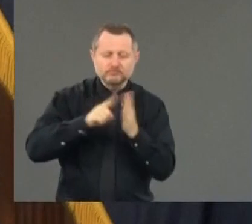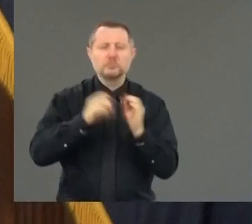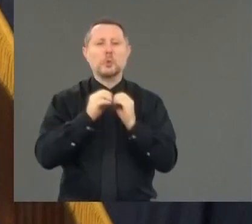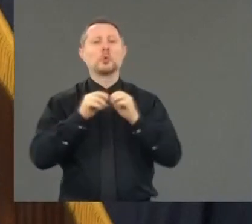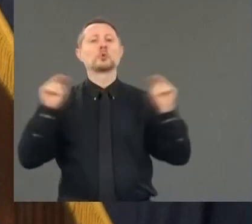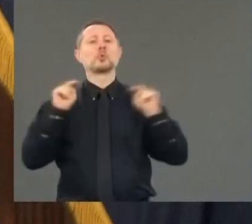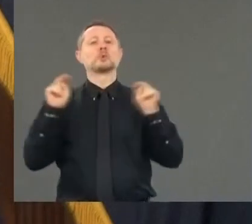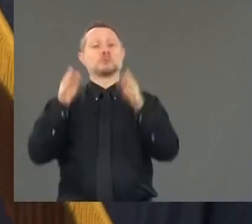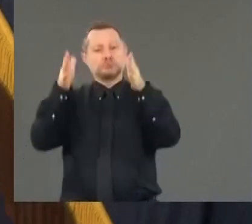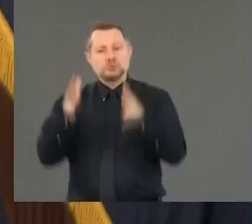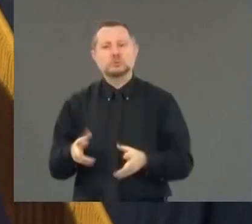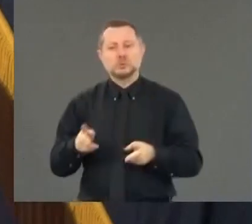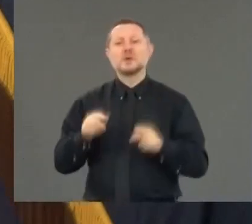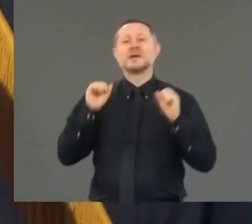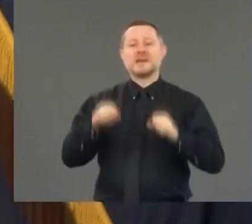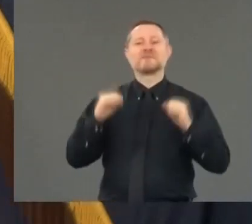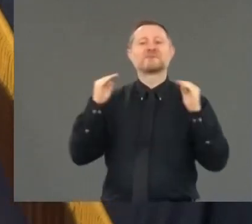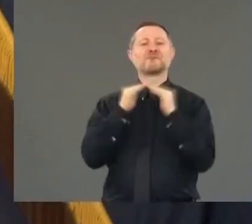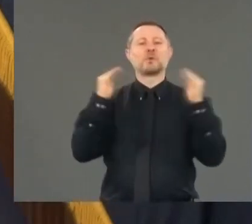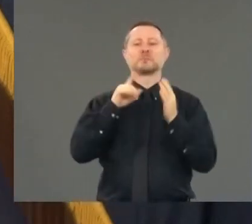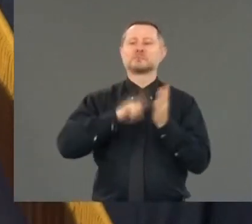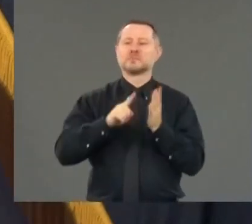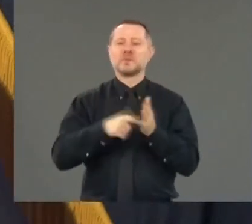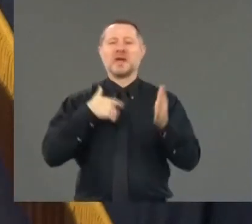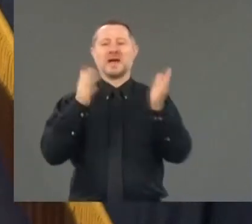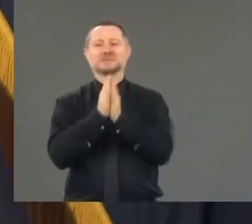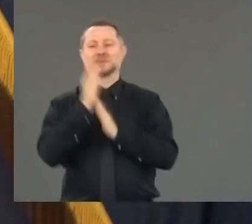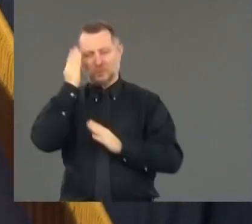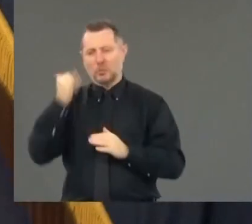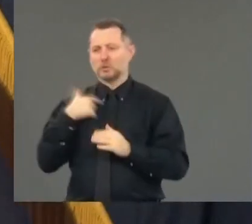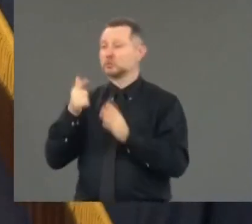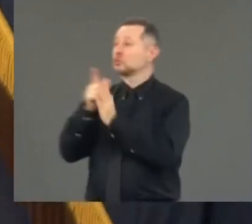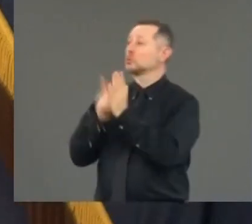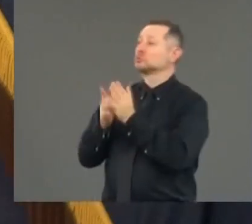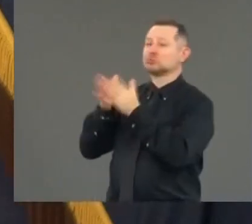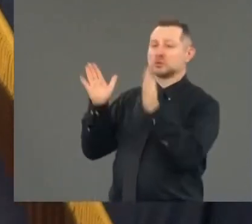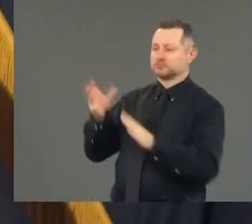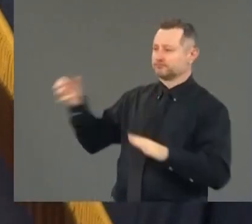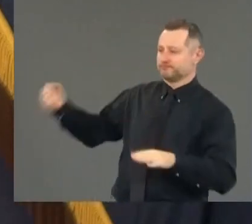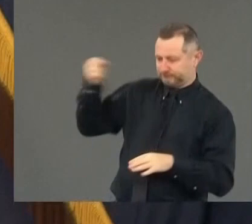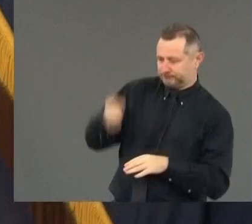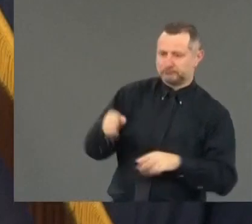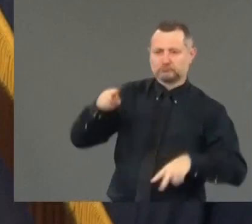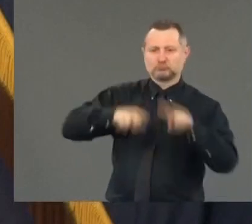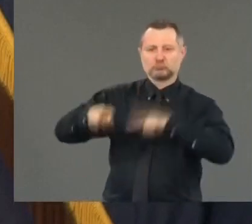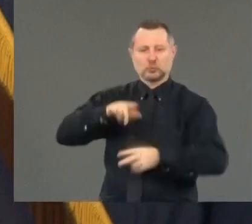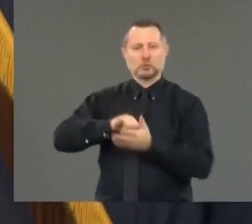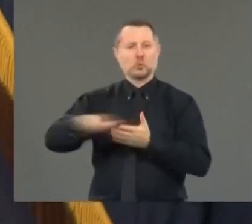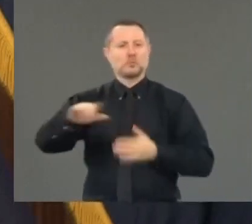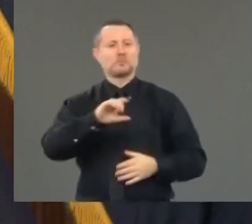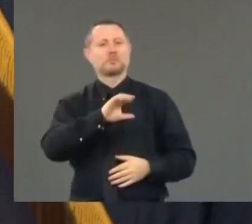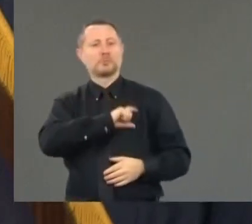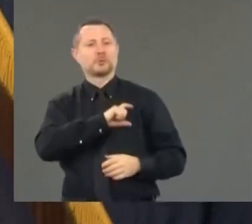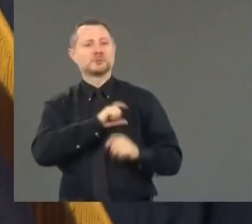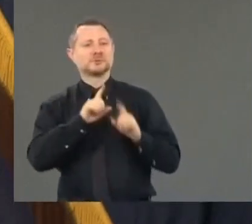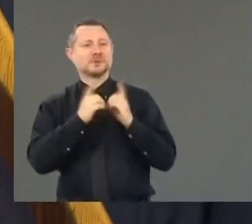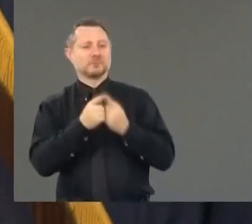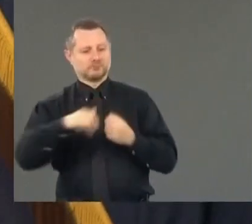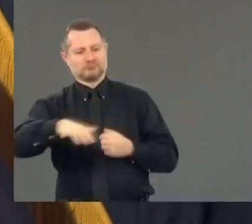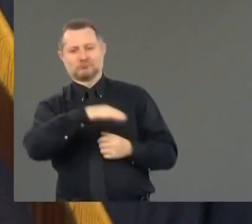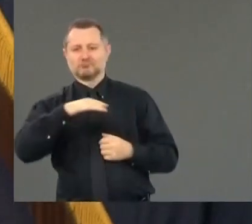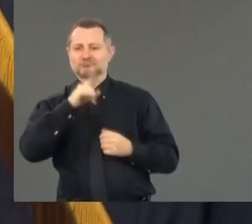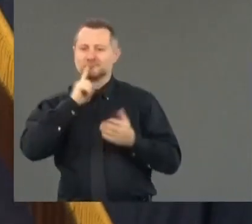know can be fair. That's why I'm asking the Attorney General to do the review of the police conduct. Because